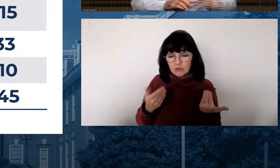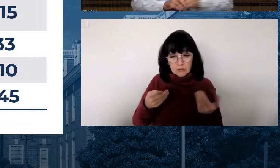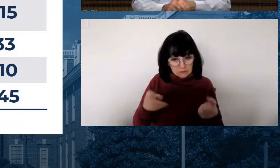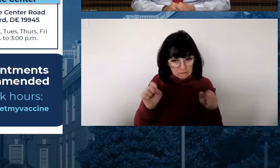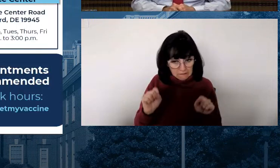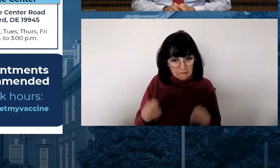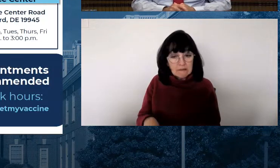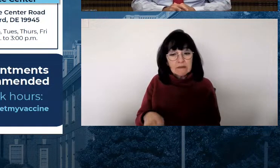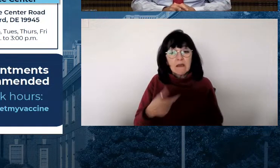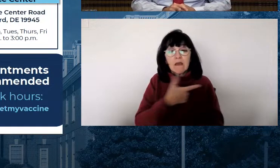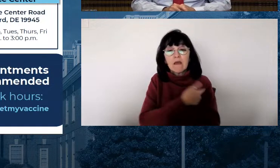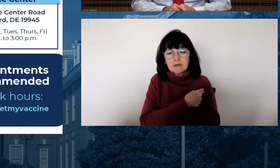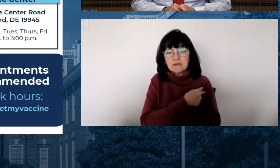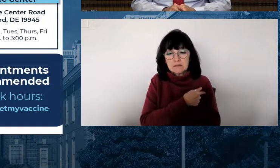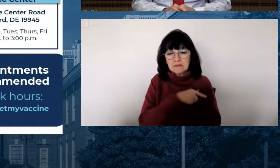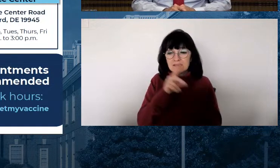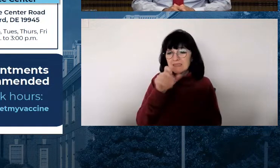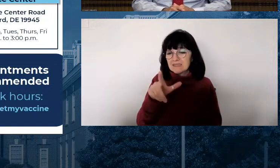the Delaware Public Health